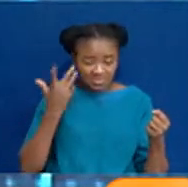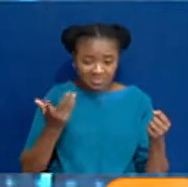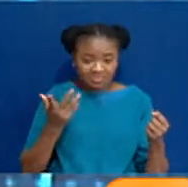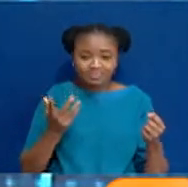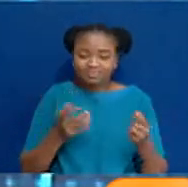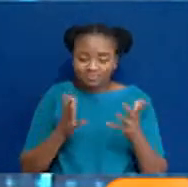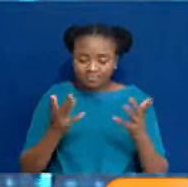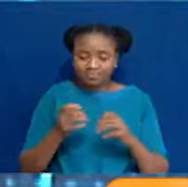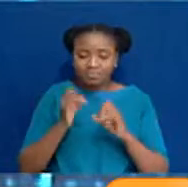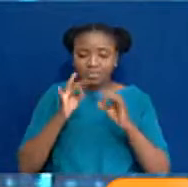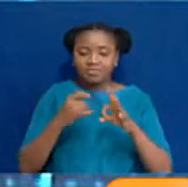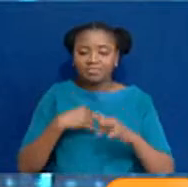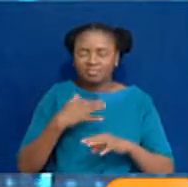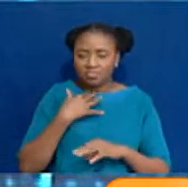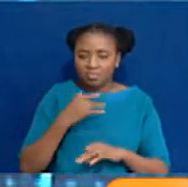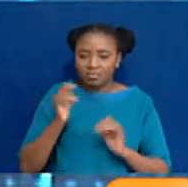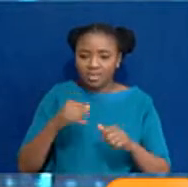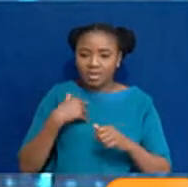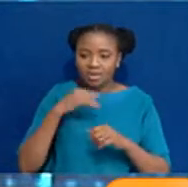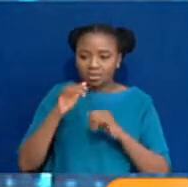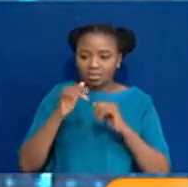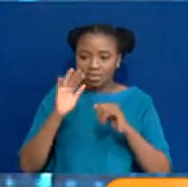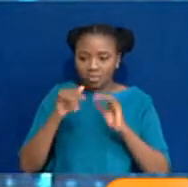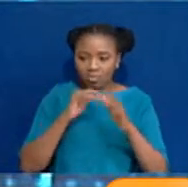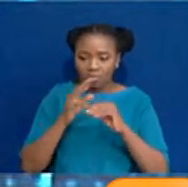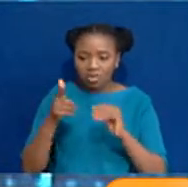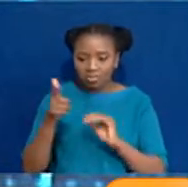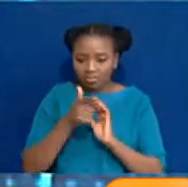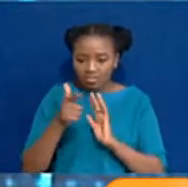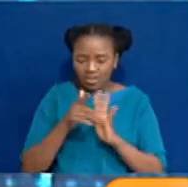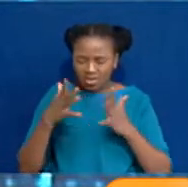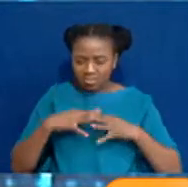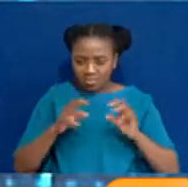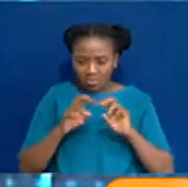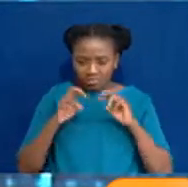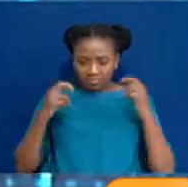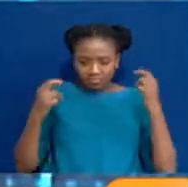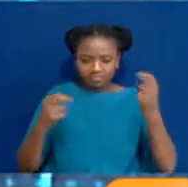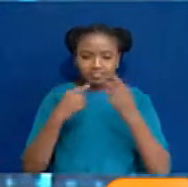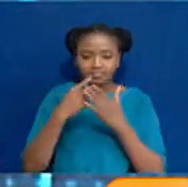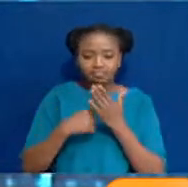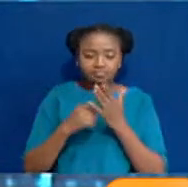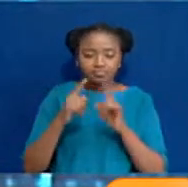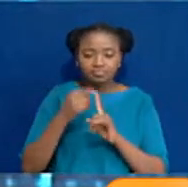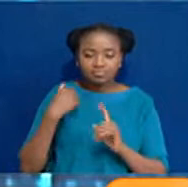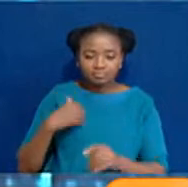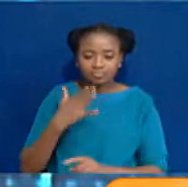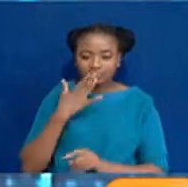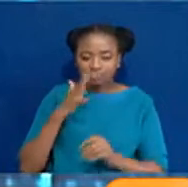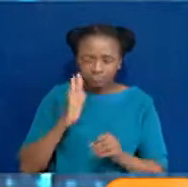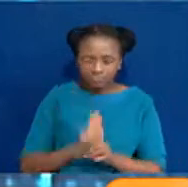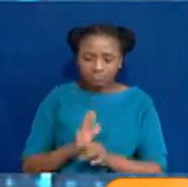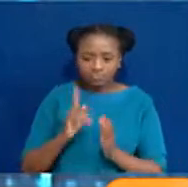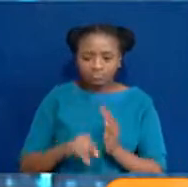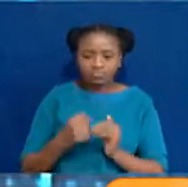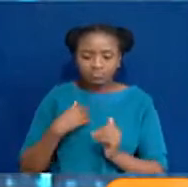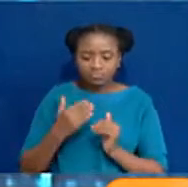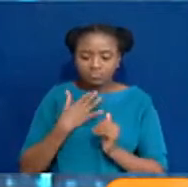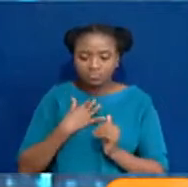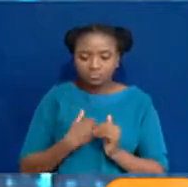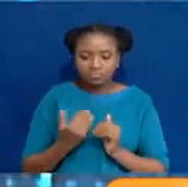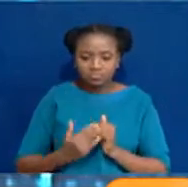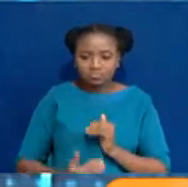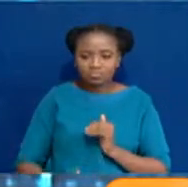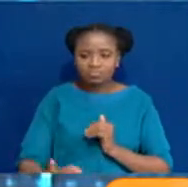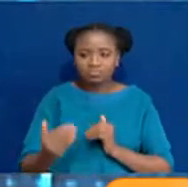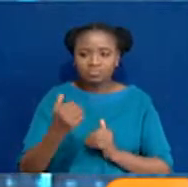ready, I'll call the media for a discussion, and I'll assure you that based on the fact that I have on the table and the direction that we want to go,